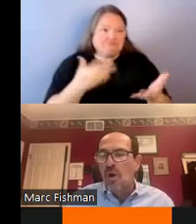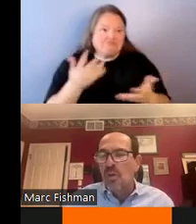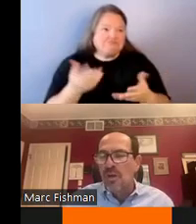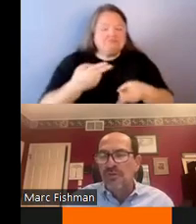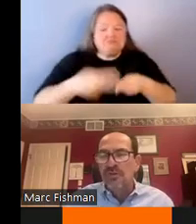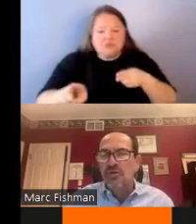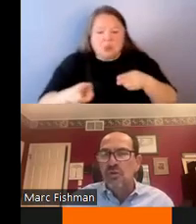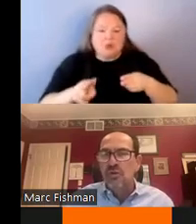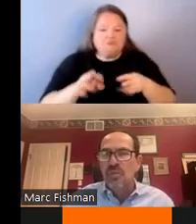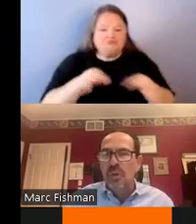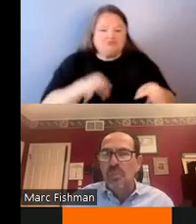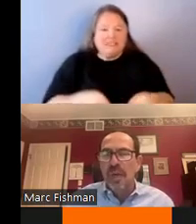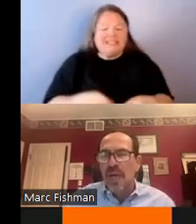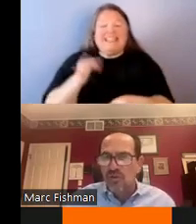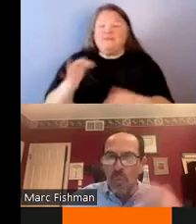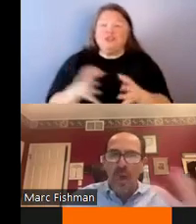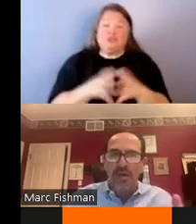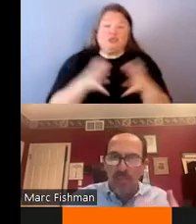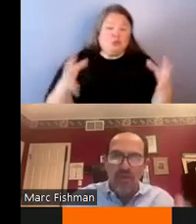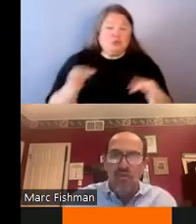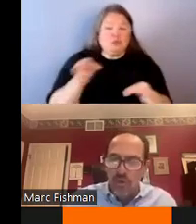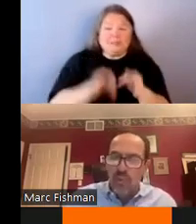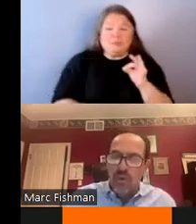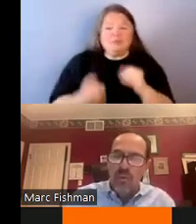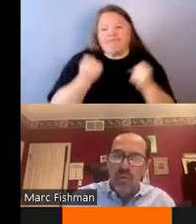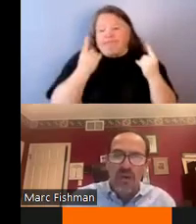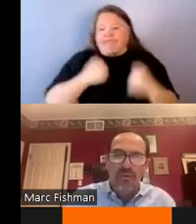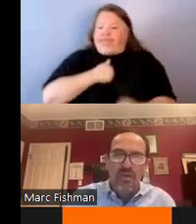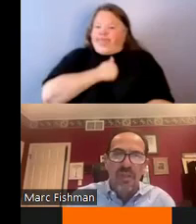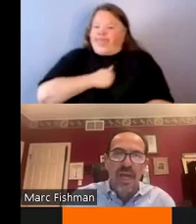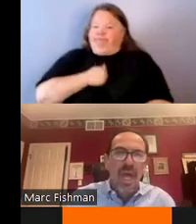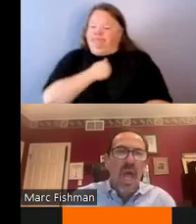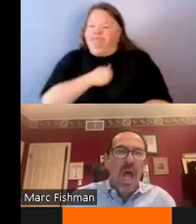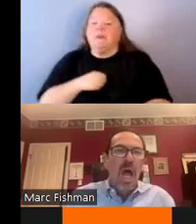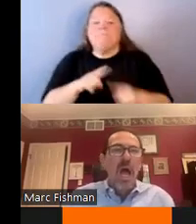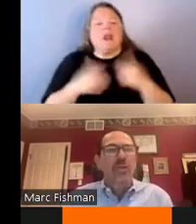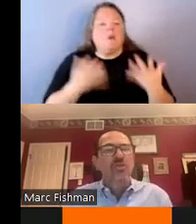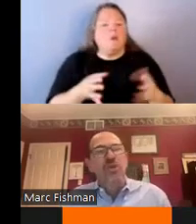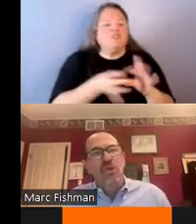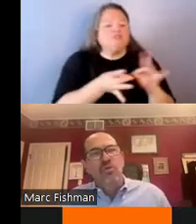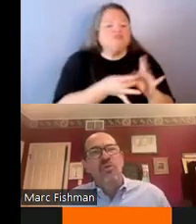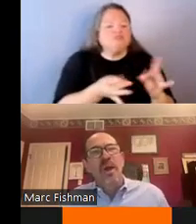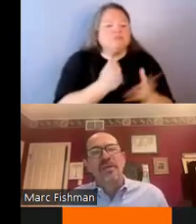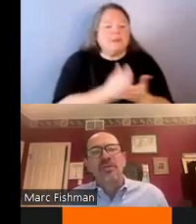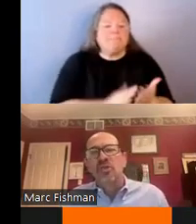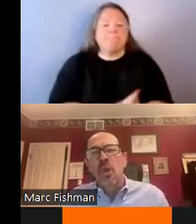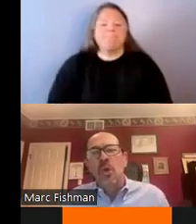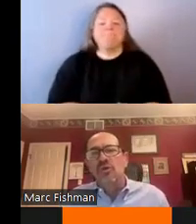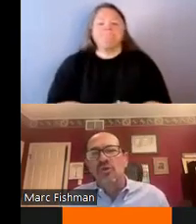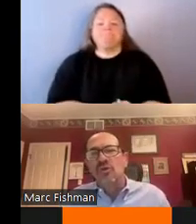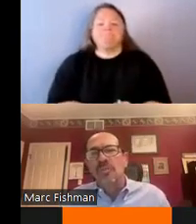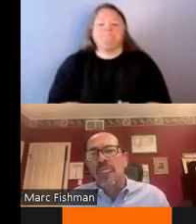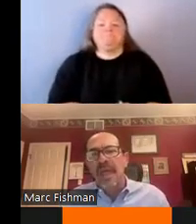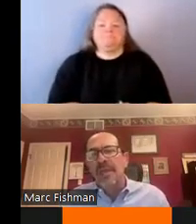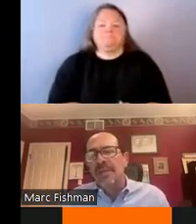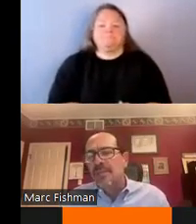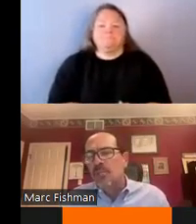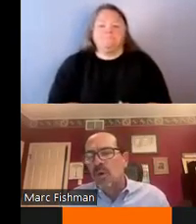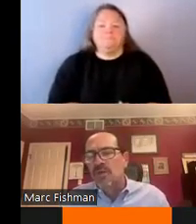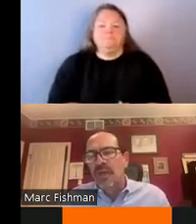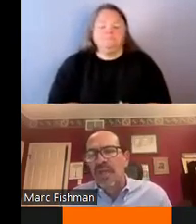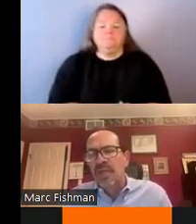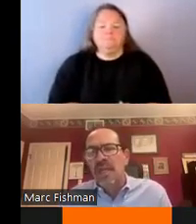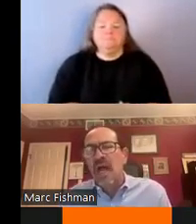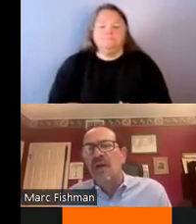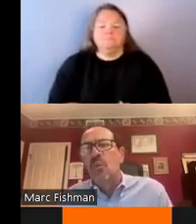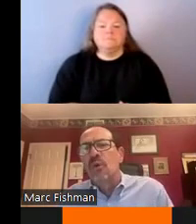you already know and if it's too simple, but I just wanted to make sure that we cover some of that. I'll start just with my disclosures. And the